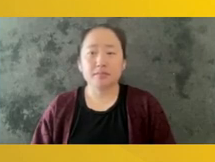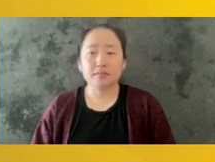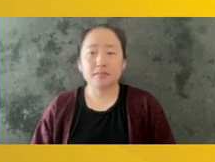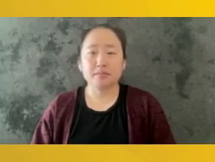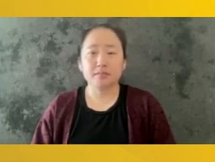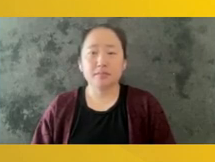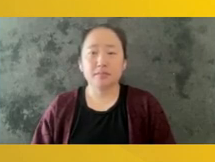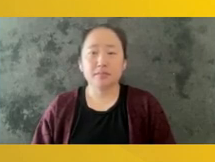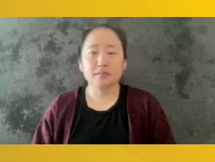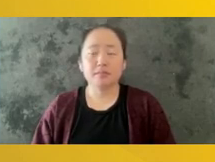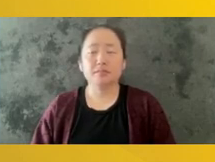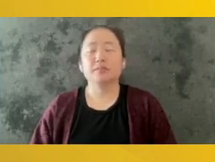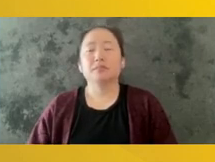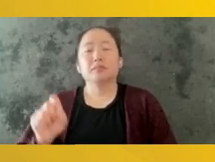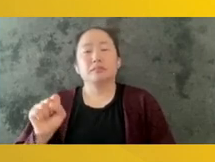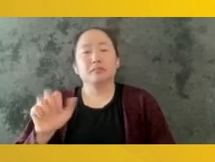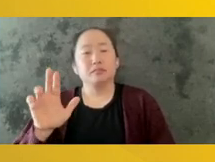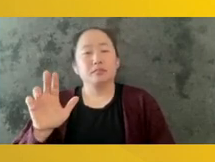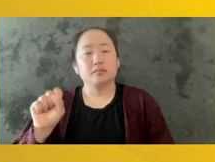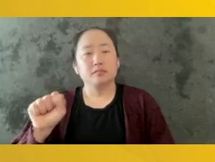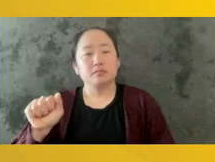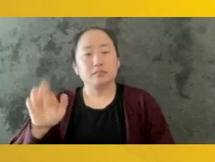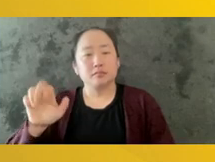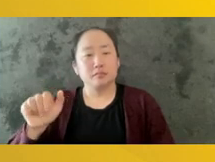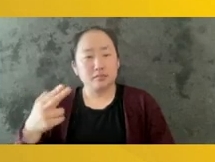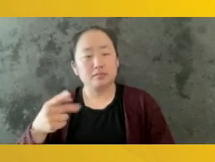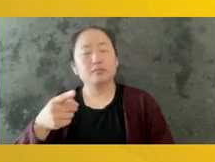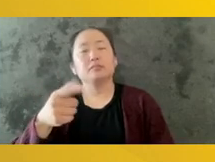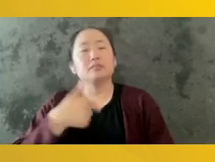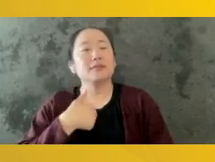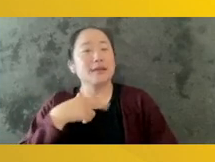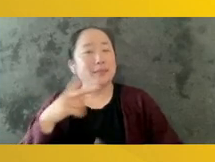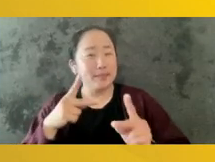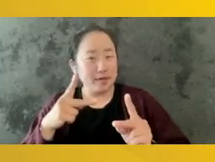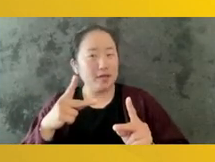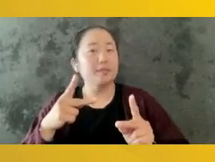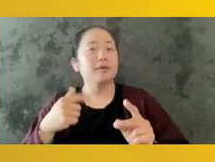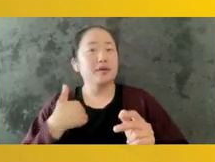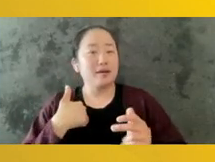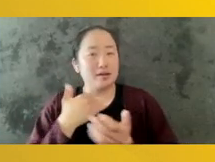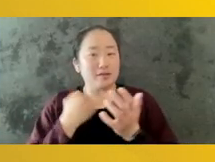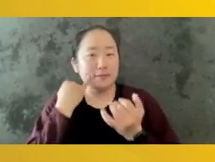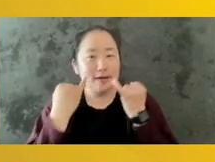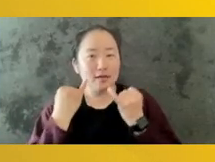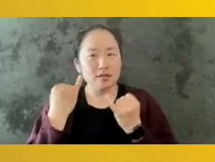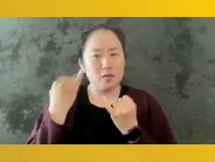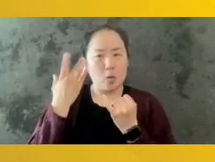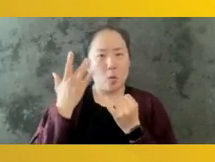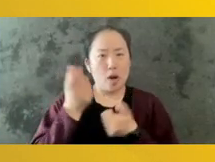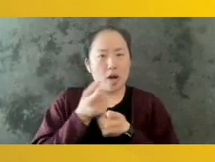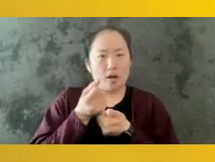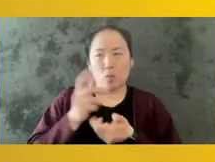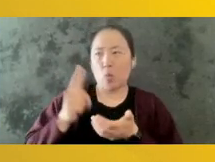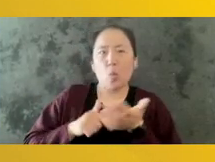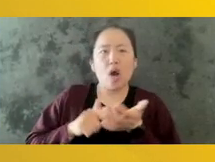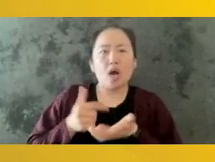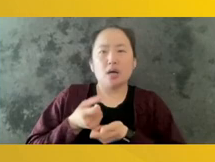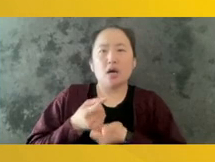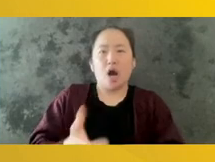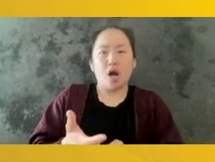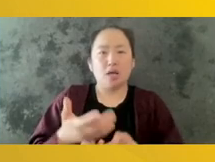And also it looks like people have some ideas about what they think caused injury to the whales. So some possible ideas are maybe